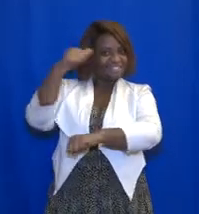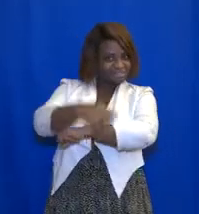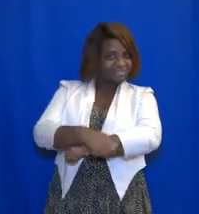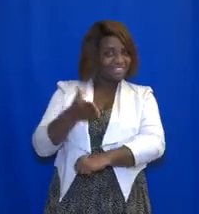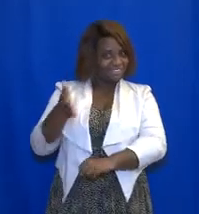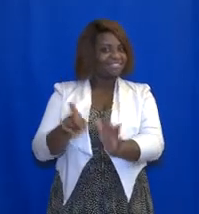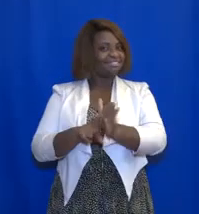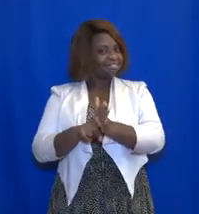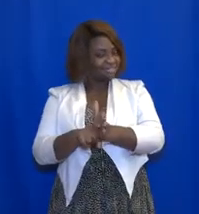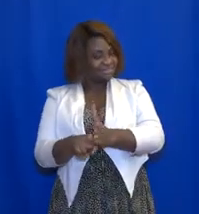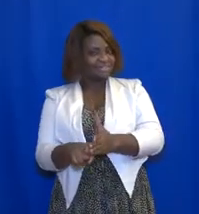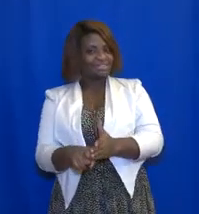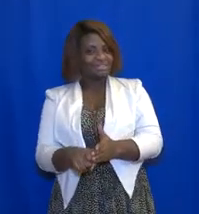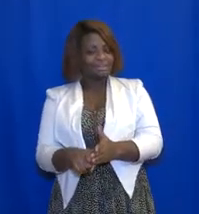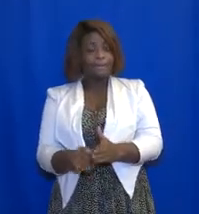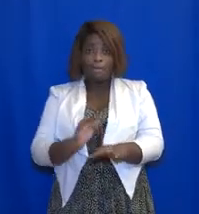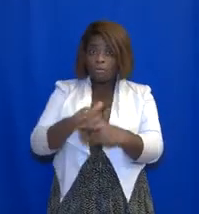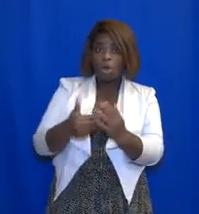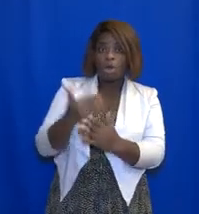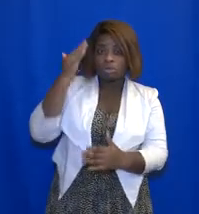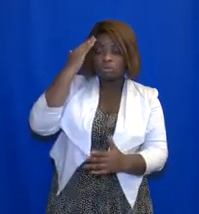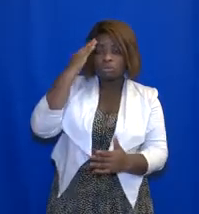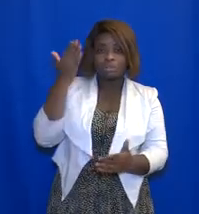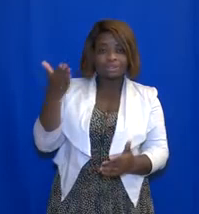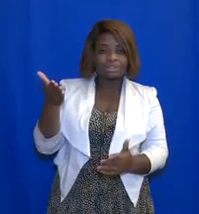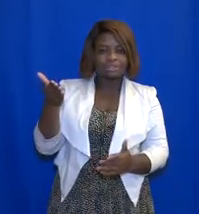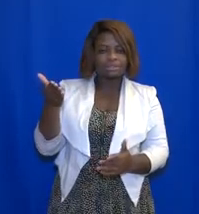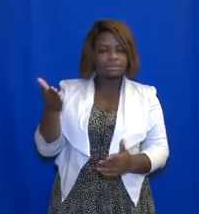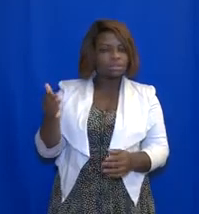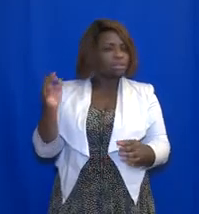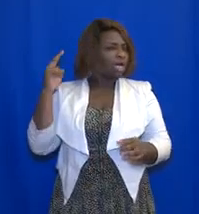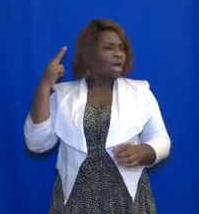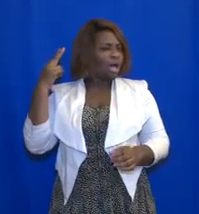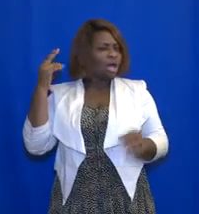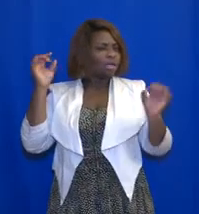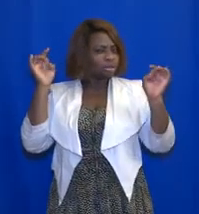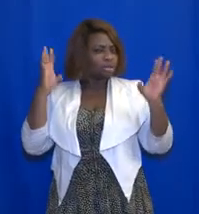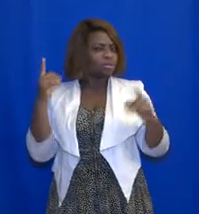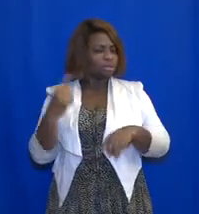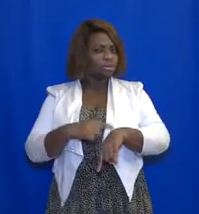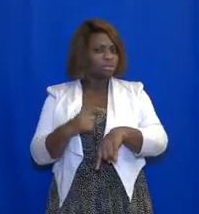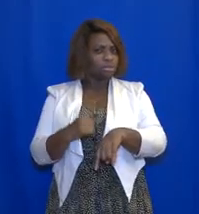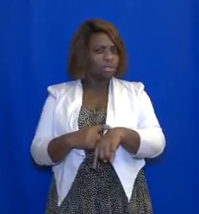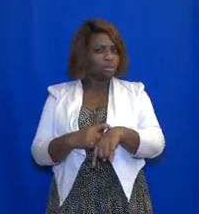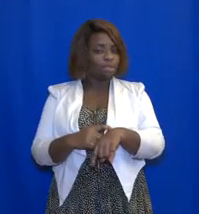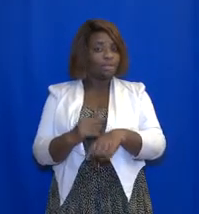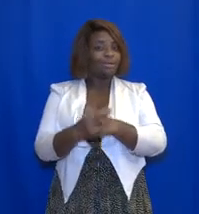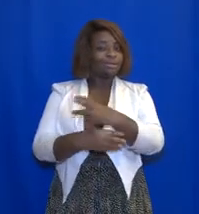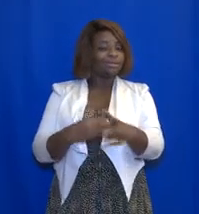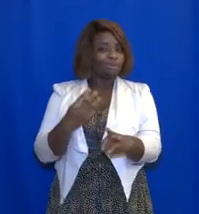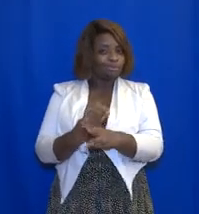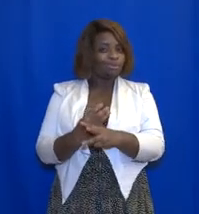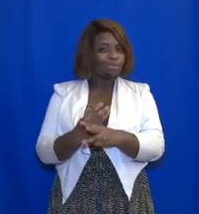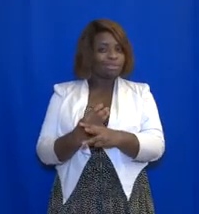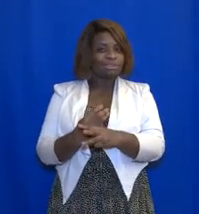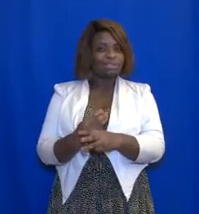virus. We all know that these are truly historic times. The world is reeling from